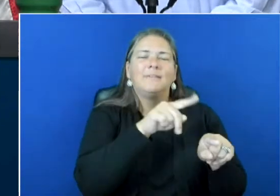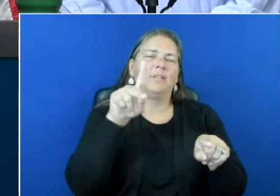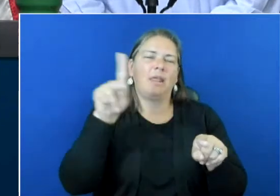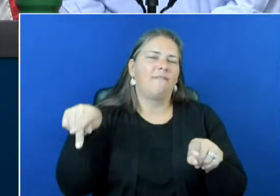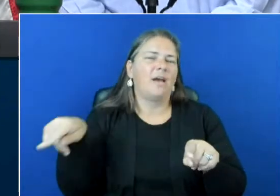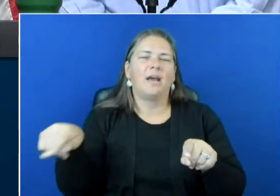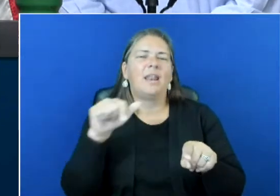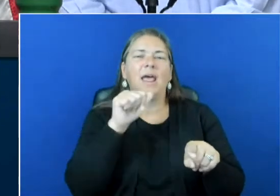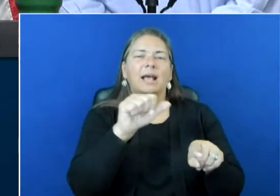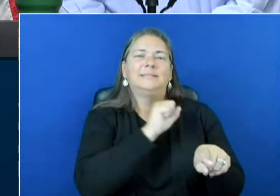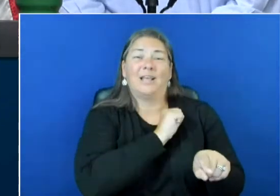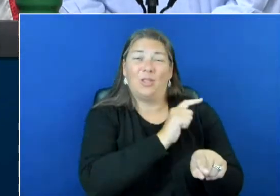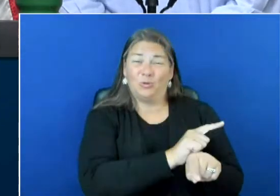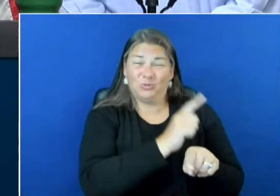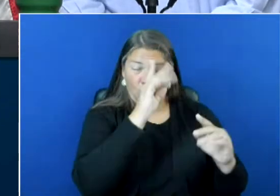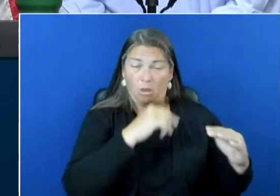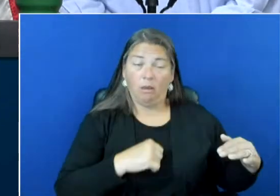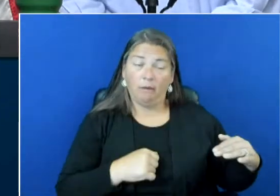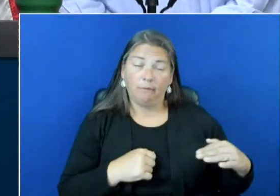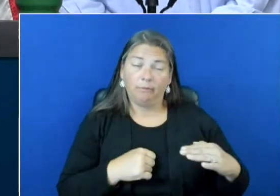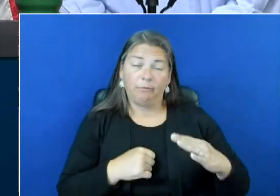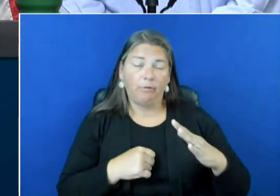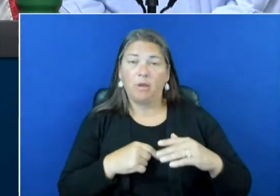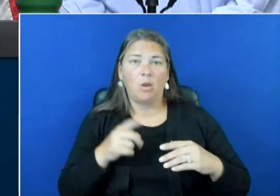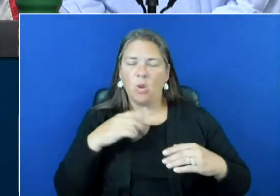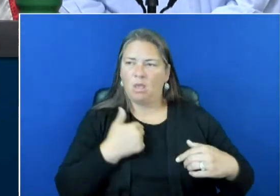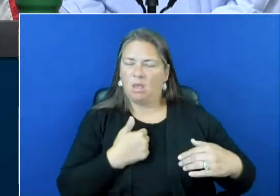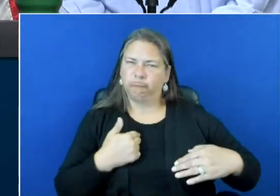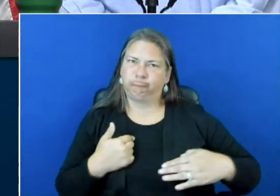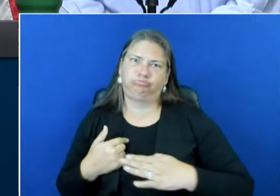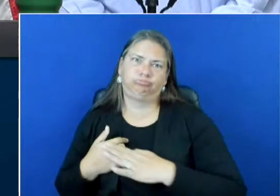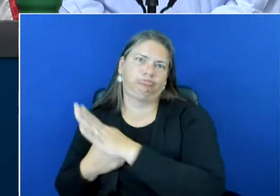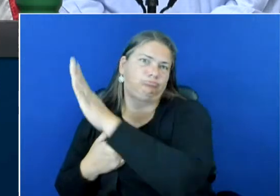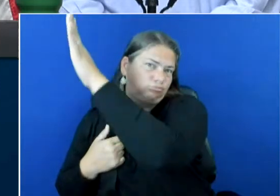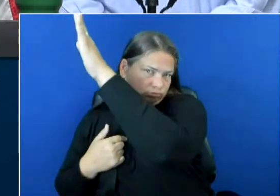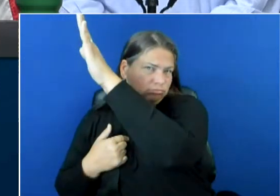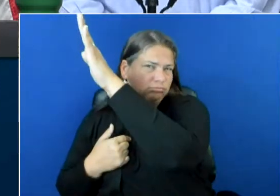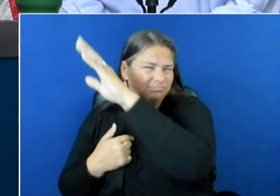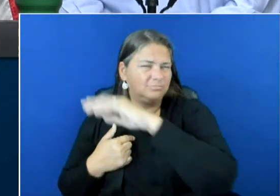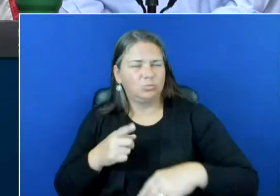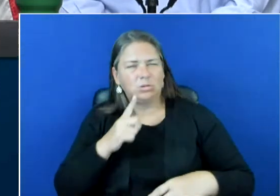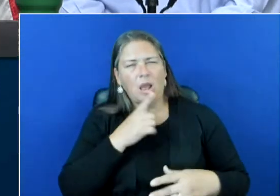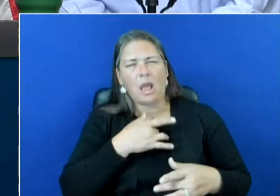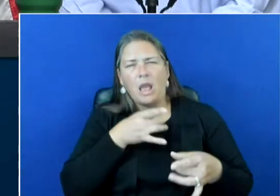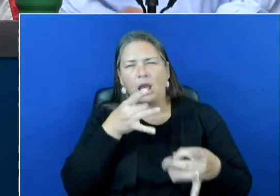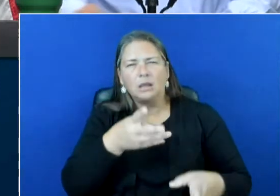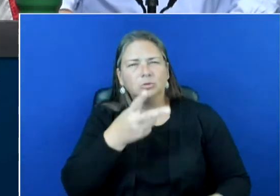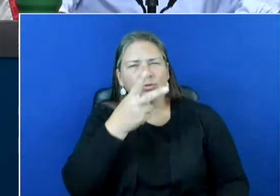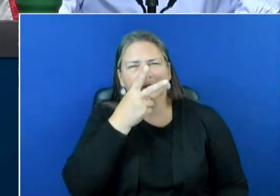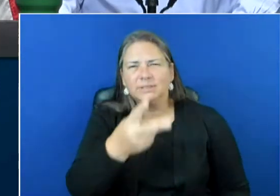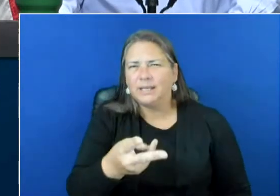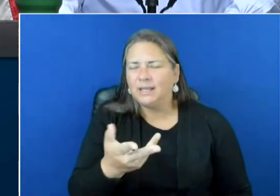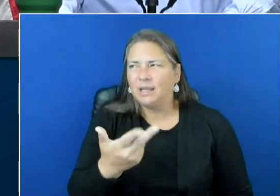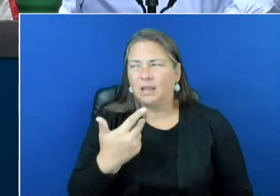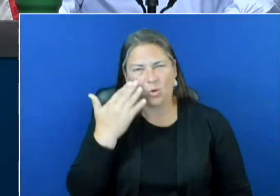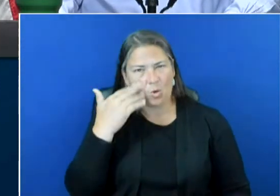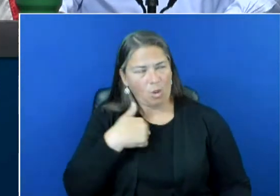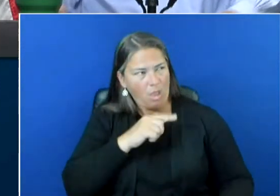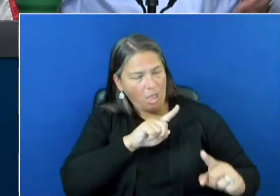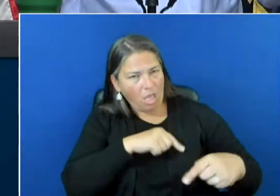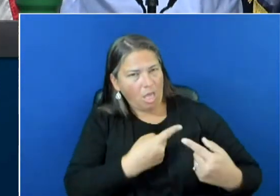so long to end up with the type of increase that we have fought so hard